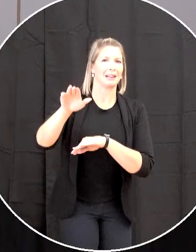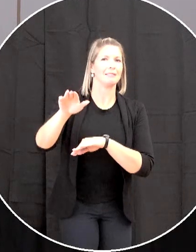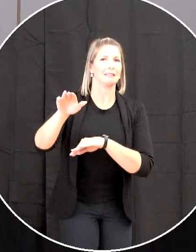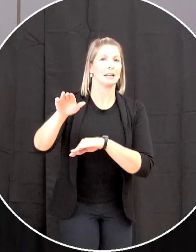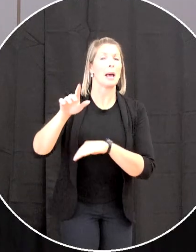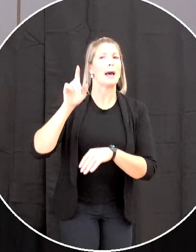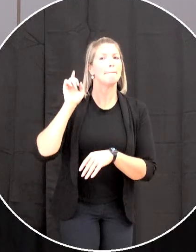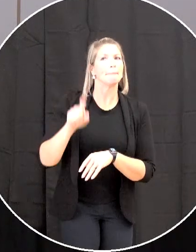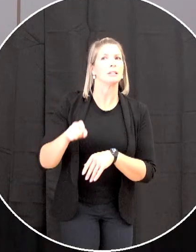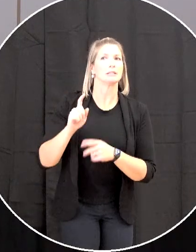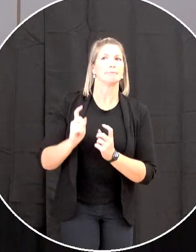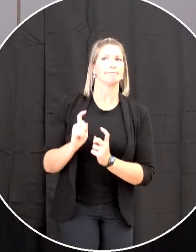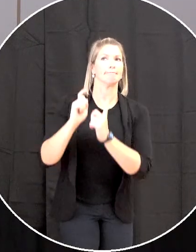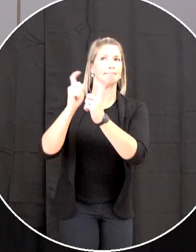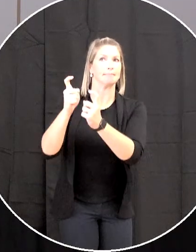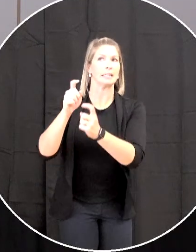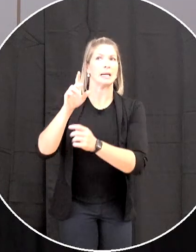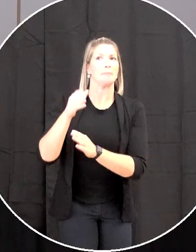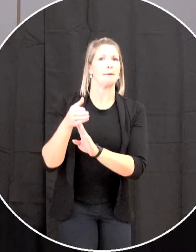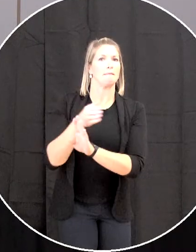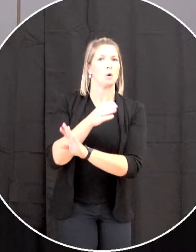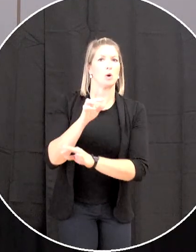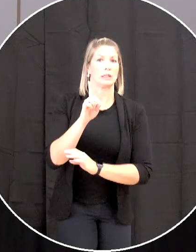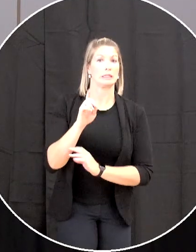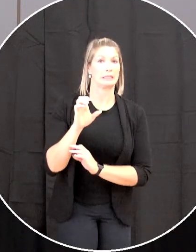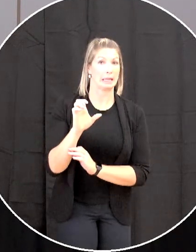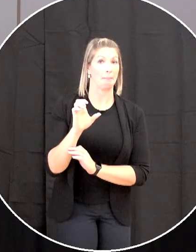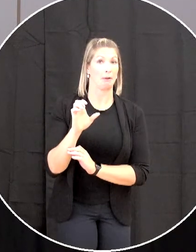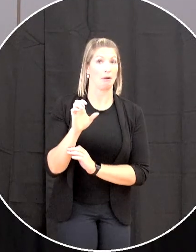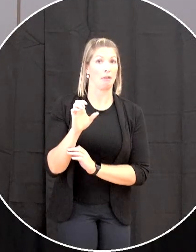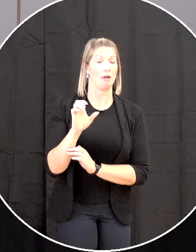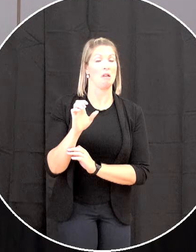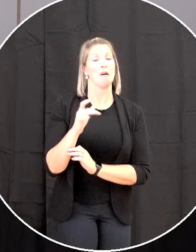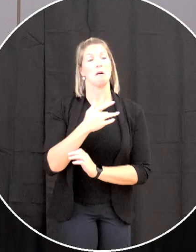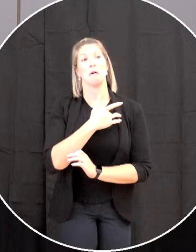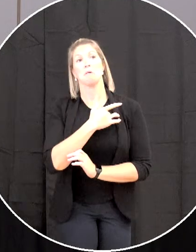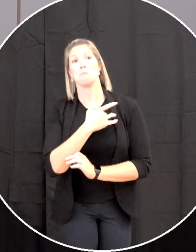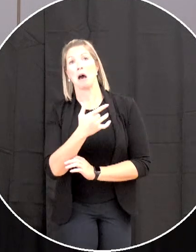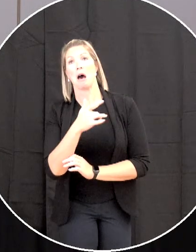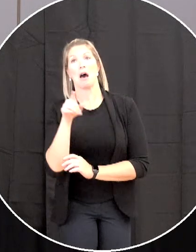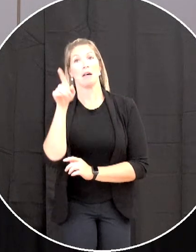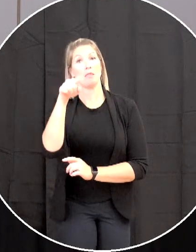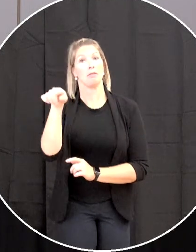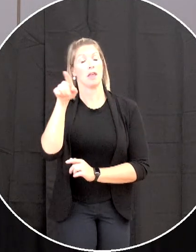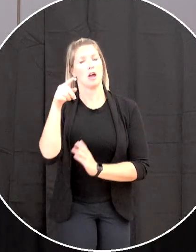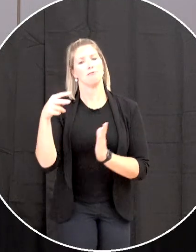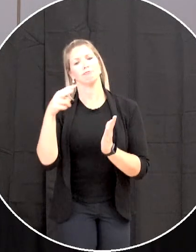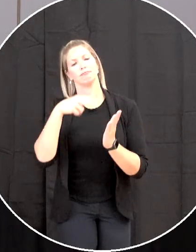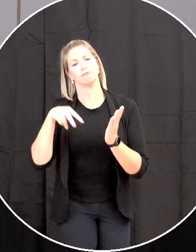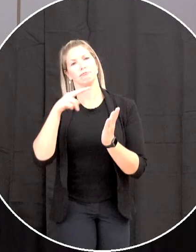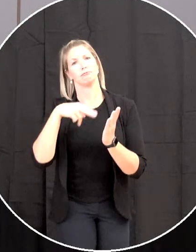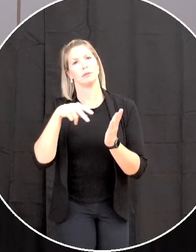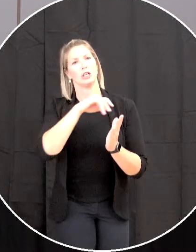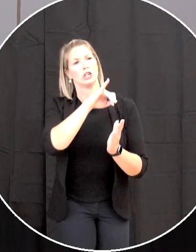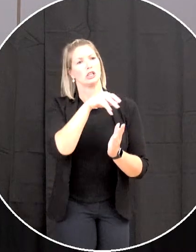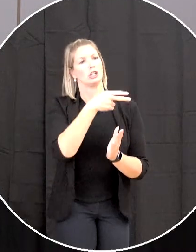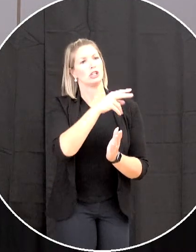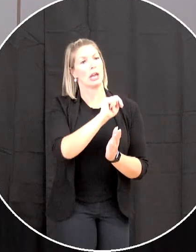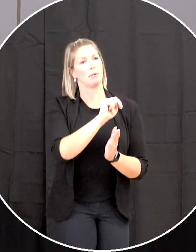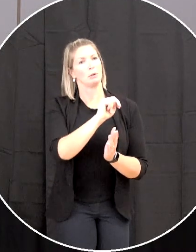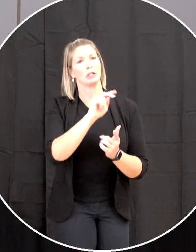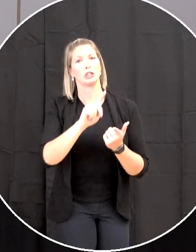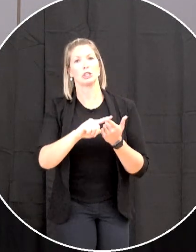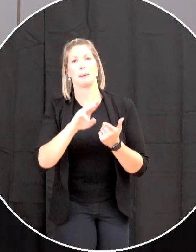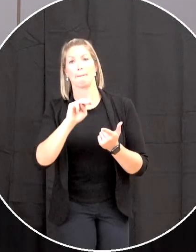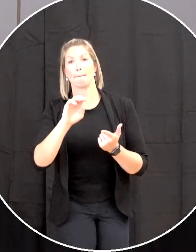by December. It'll be reviewed in the January through to March, and then put to the House of Assembly for approval in March